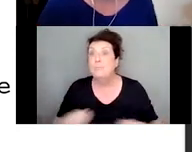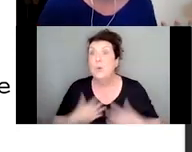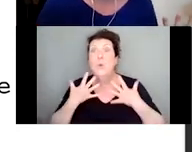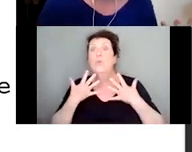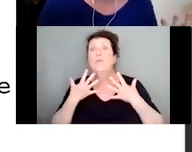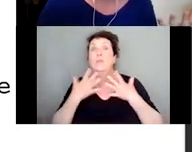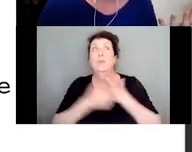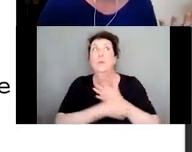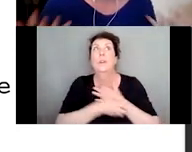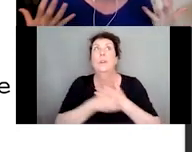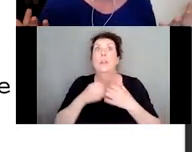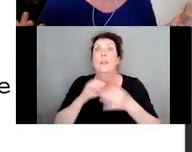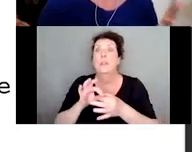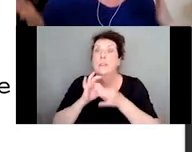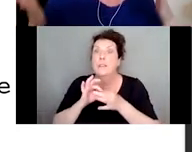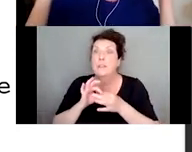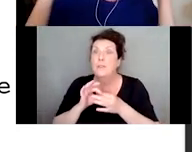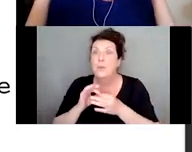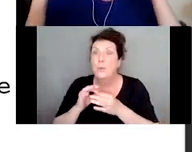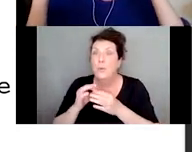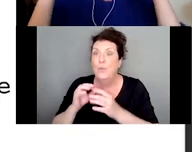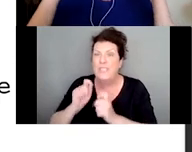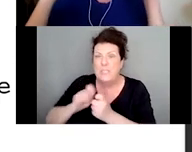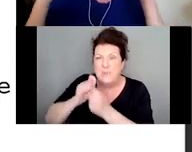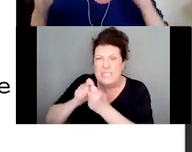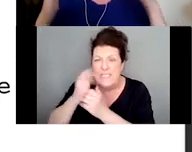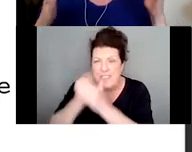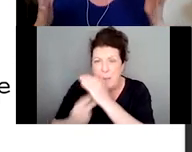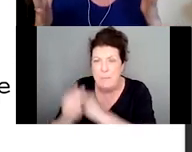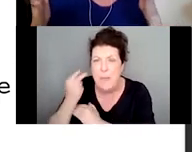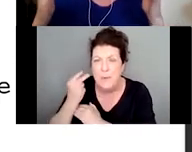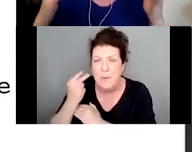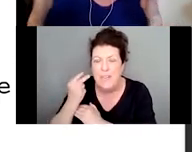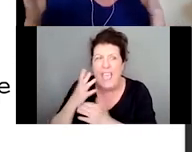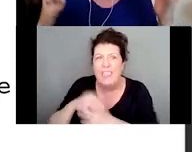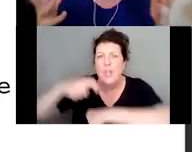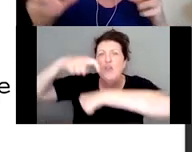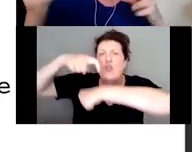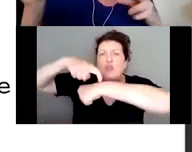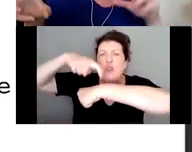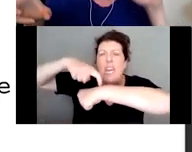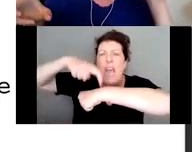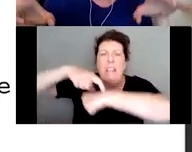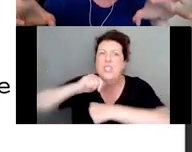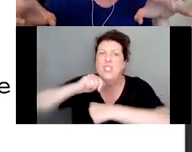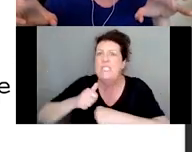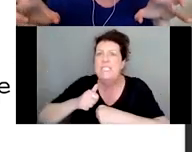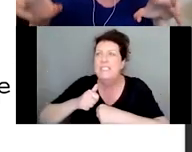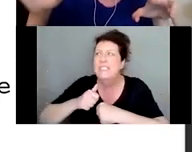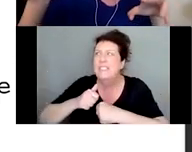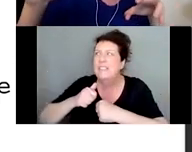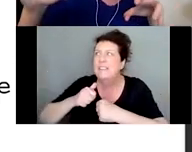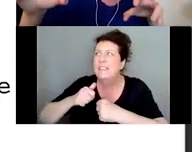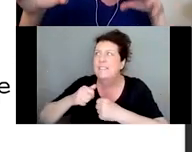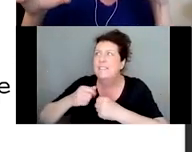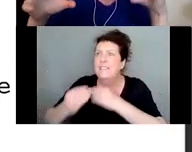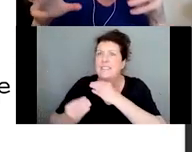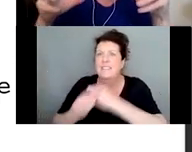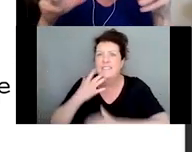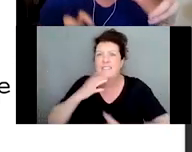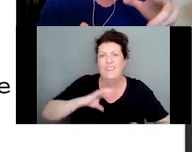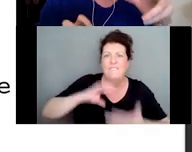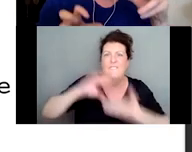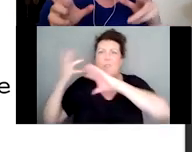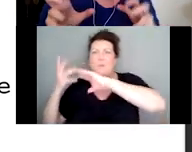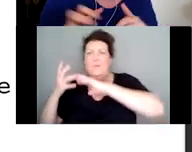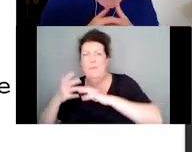where I got to spend time. it was, and the chronology didn't confuse me because they were all sort